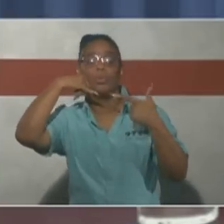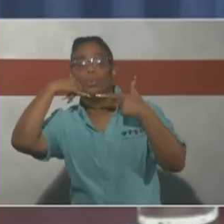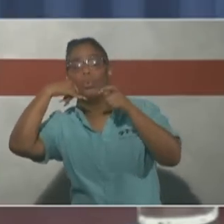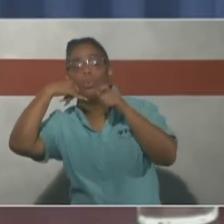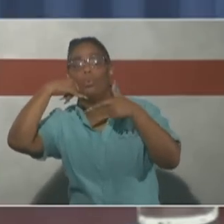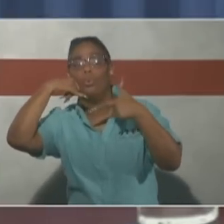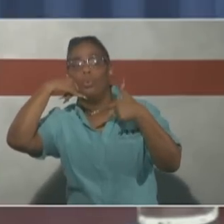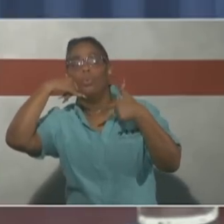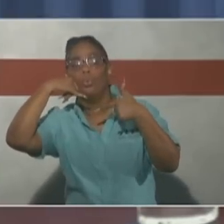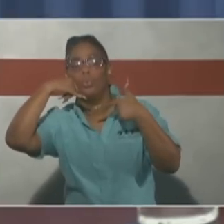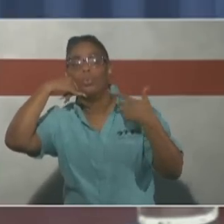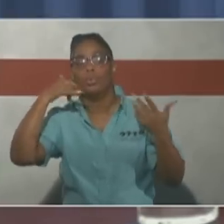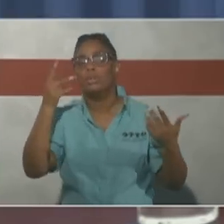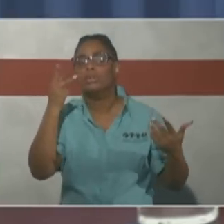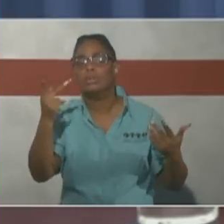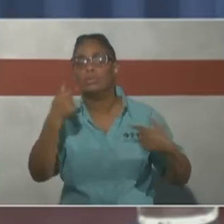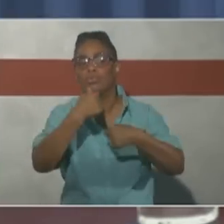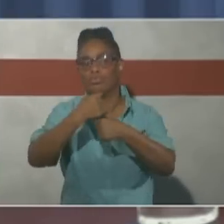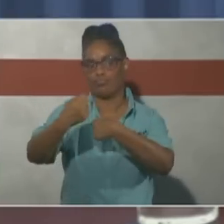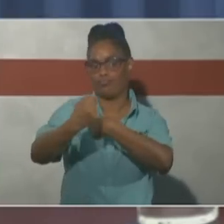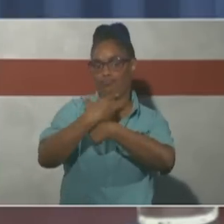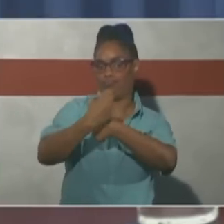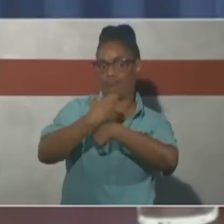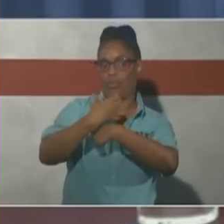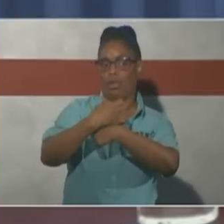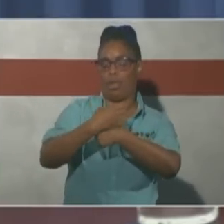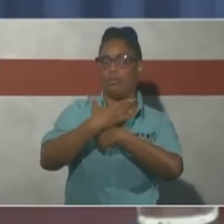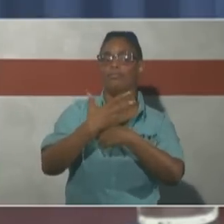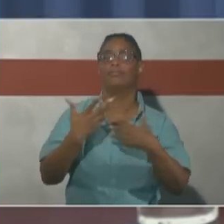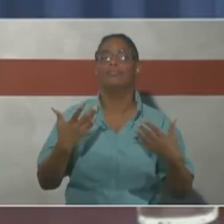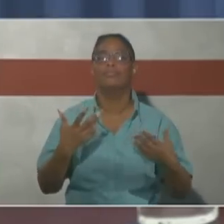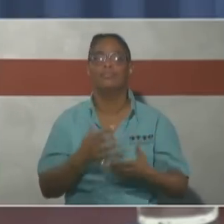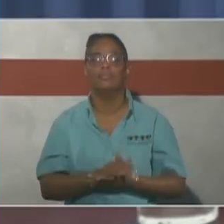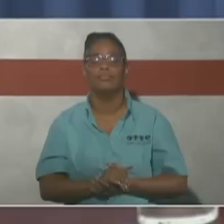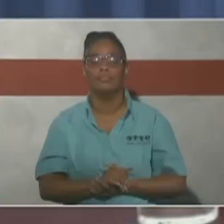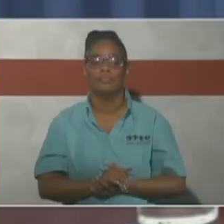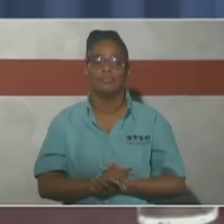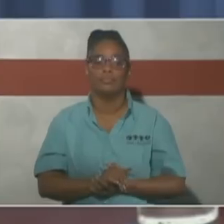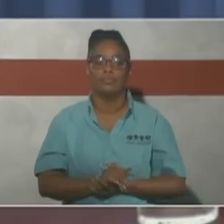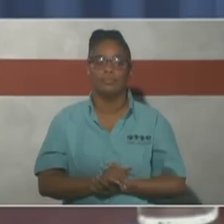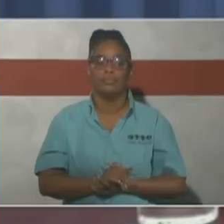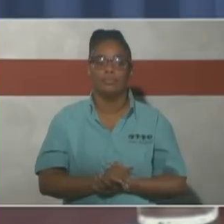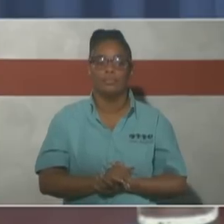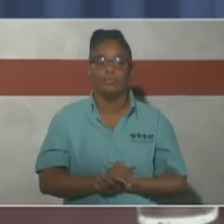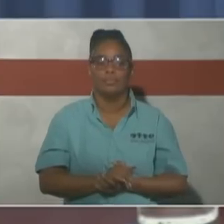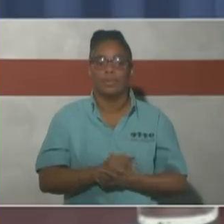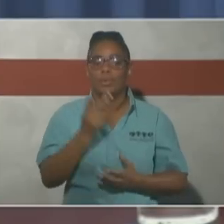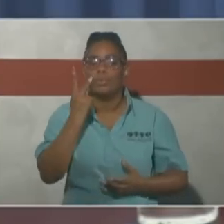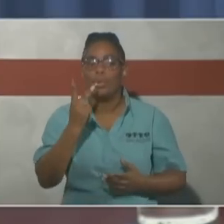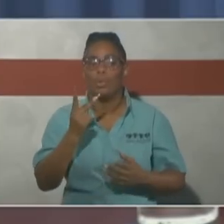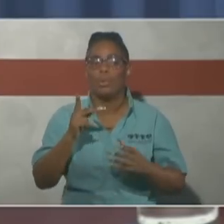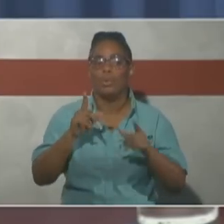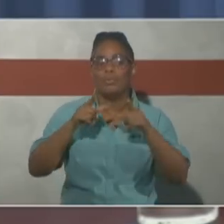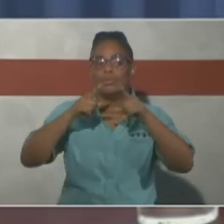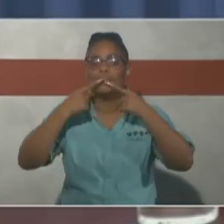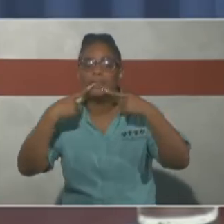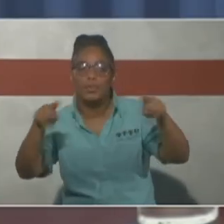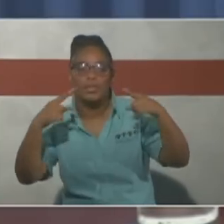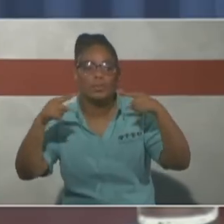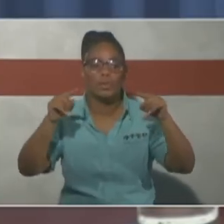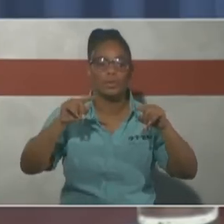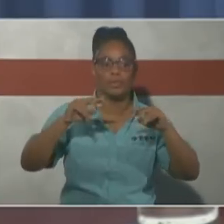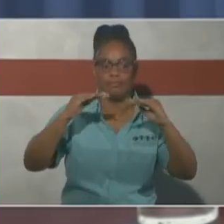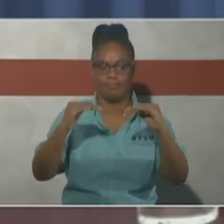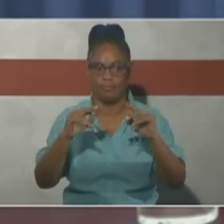have engaged TSTT. Some of you all who have TSTT numbers may have seen a message blast coming out to